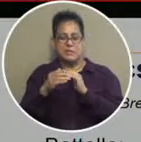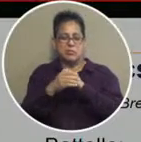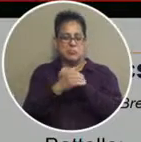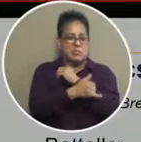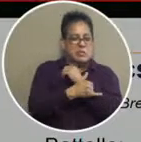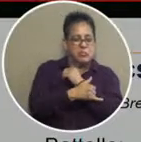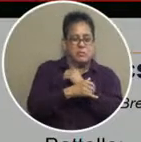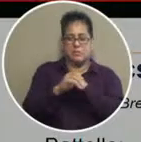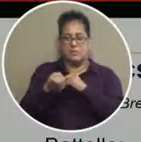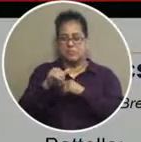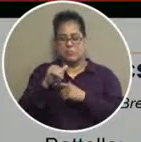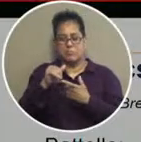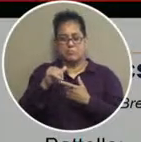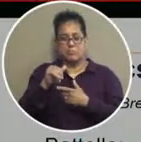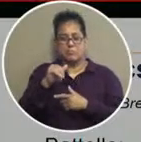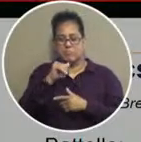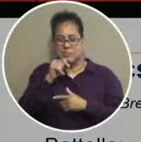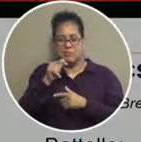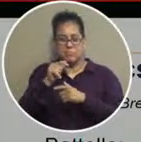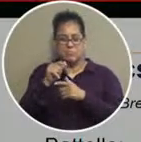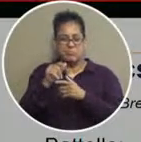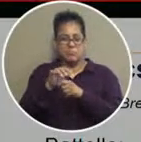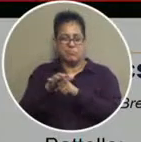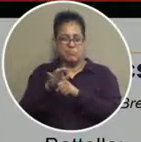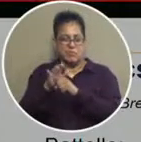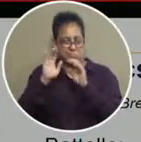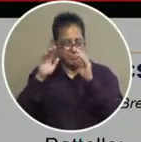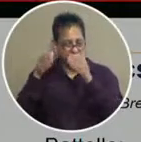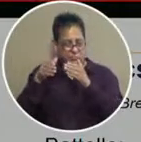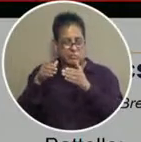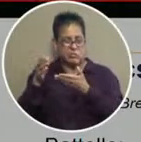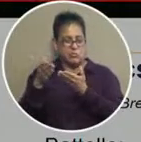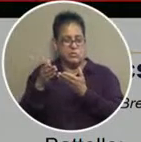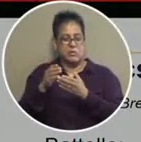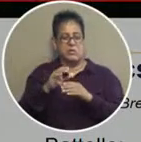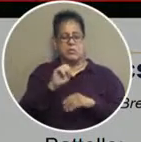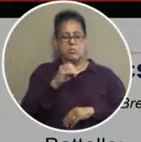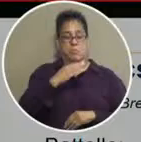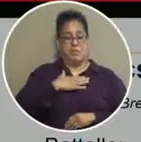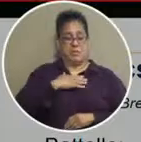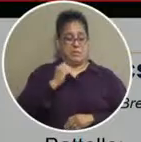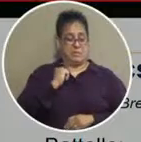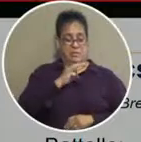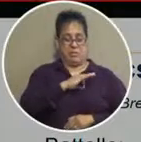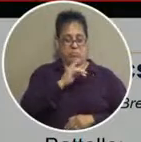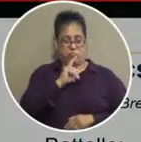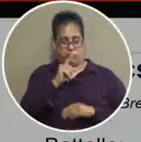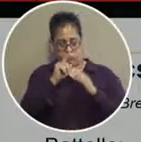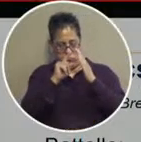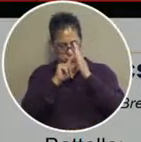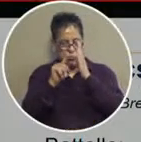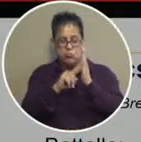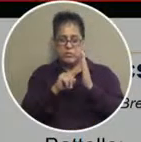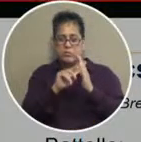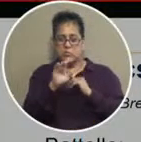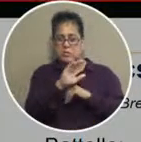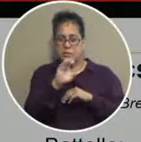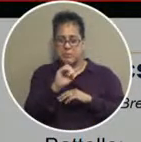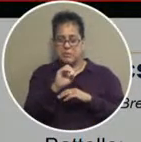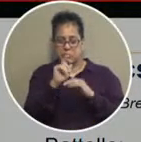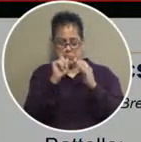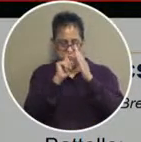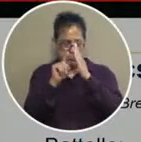been underserved. And one of the things that my staff has been doing is really researching some of those companies,